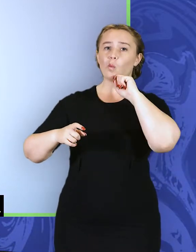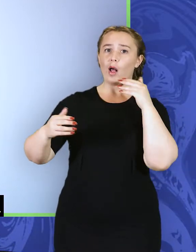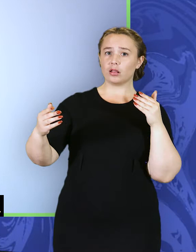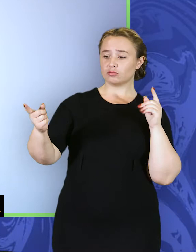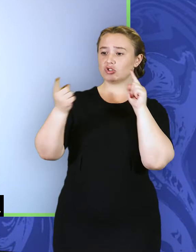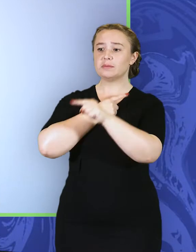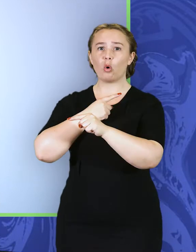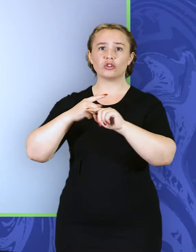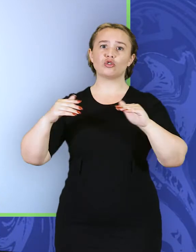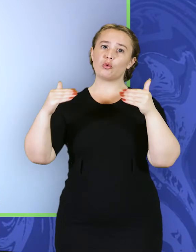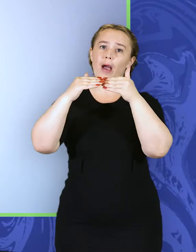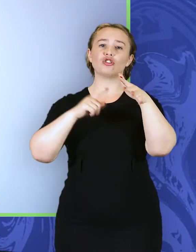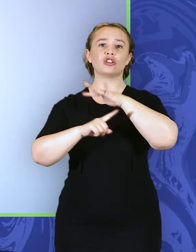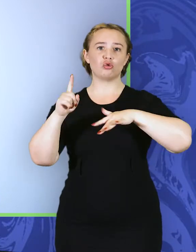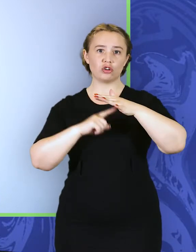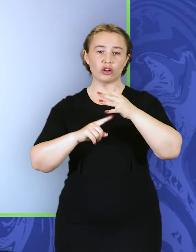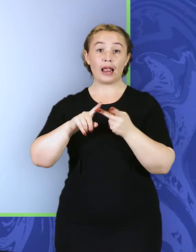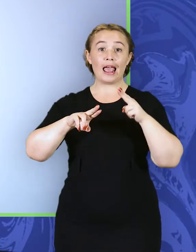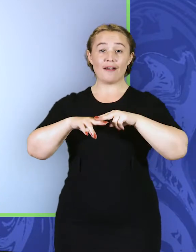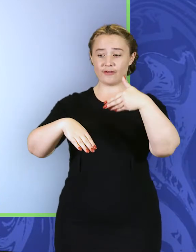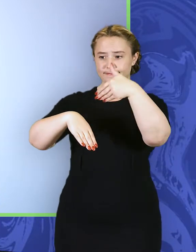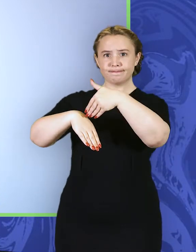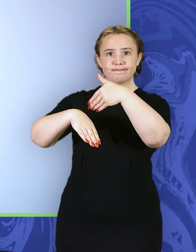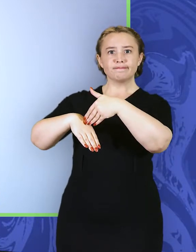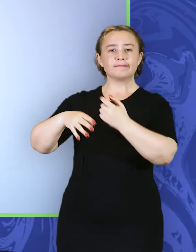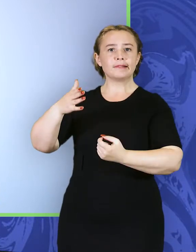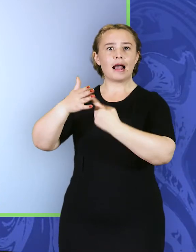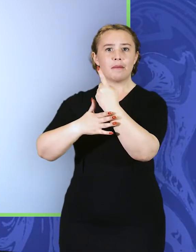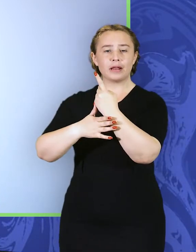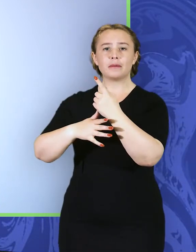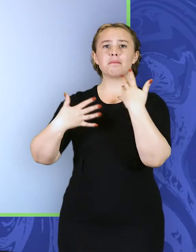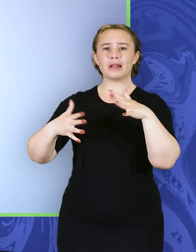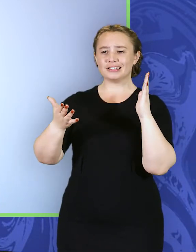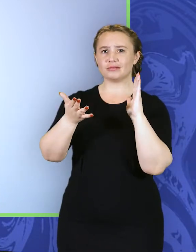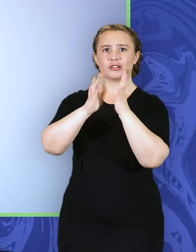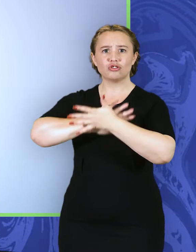respond proportionately. Where it is clear that the offences have taken place which cause